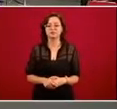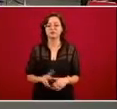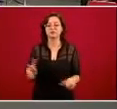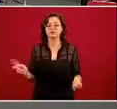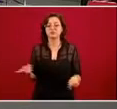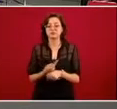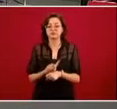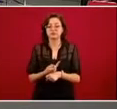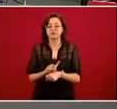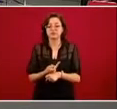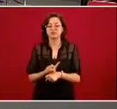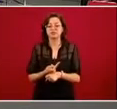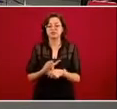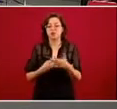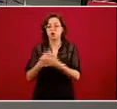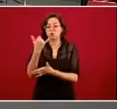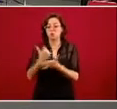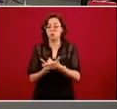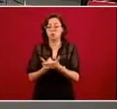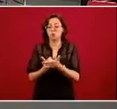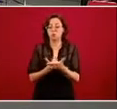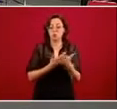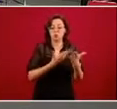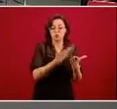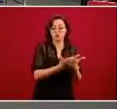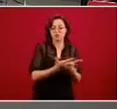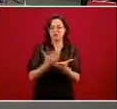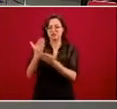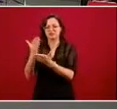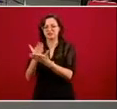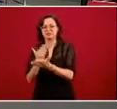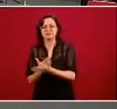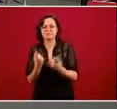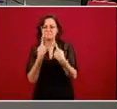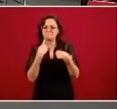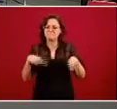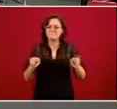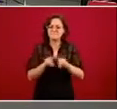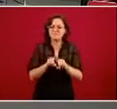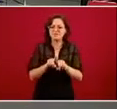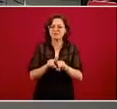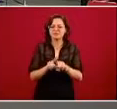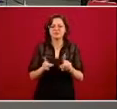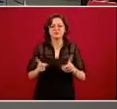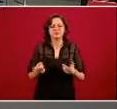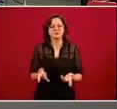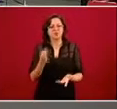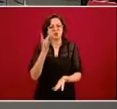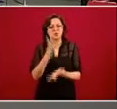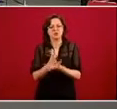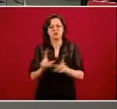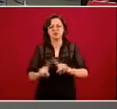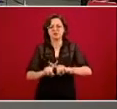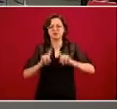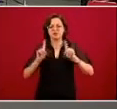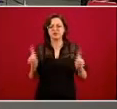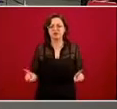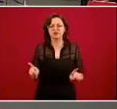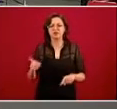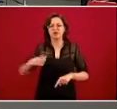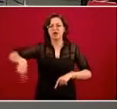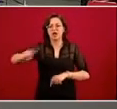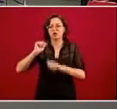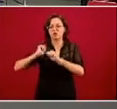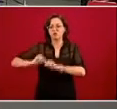What happens before? I want to know. Because you were talking about the guidelines and the project. So they're similar,